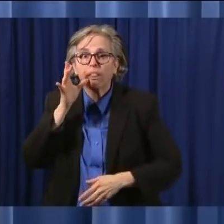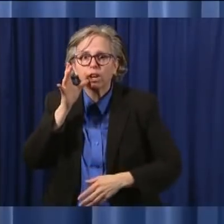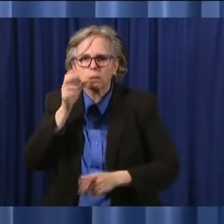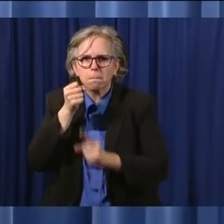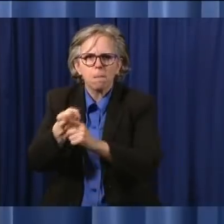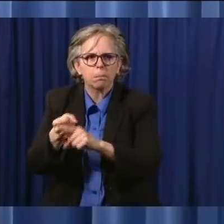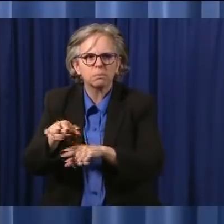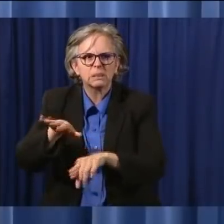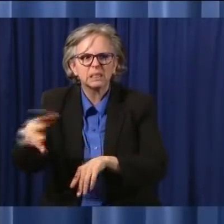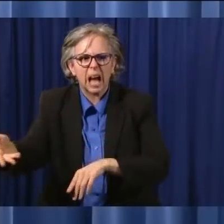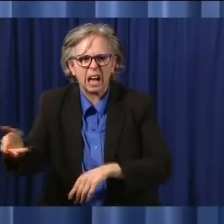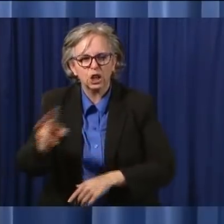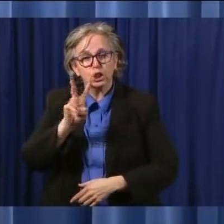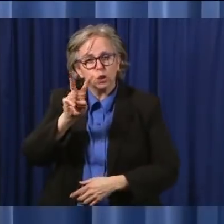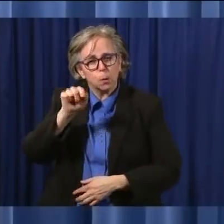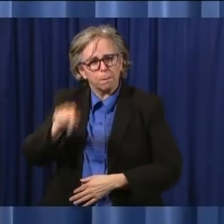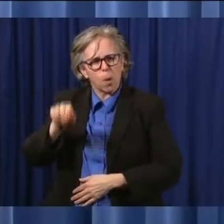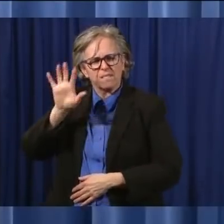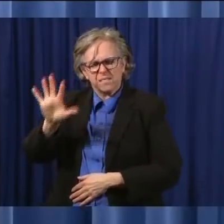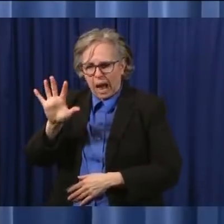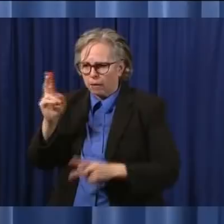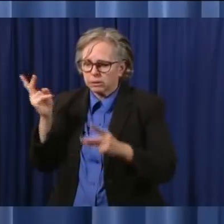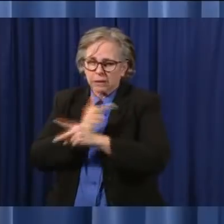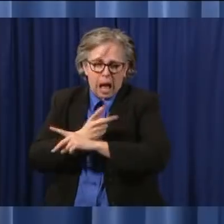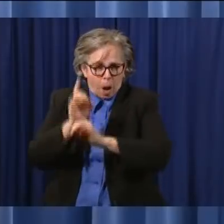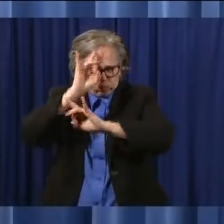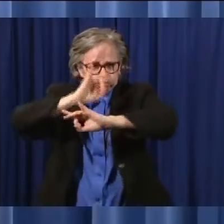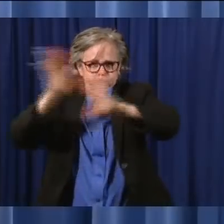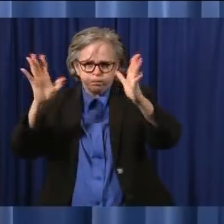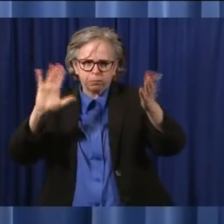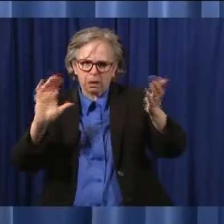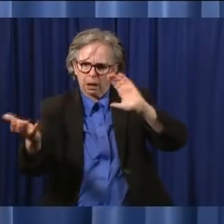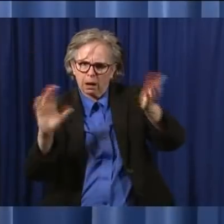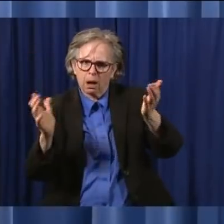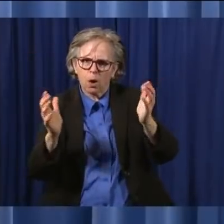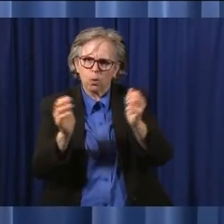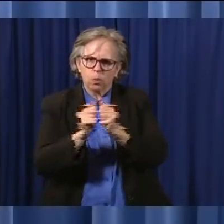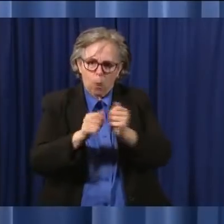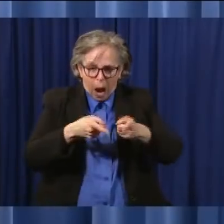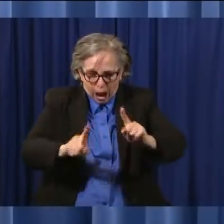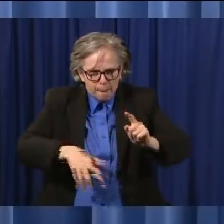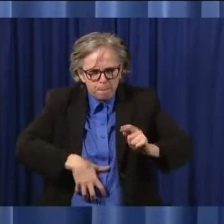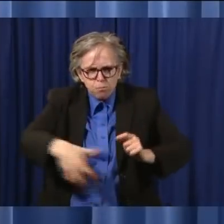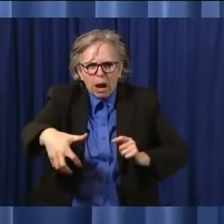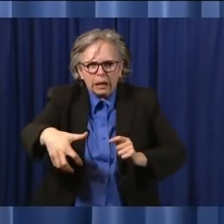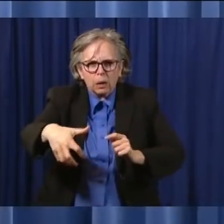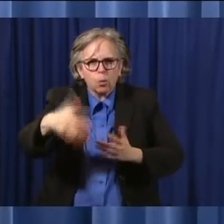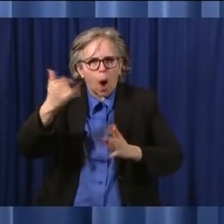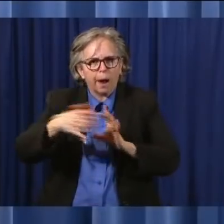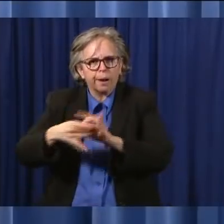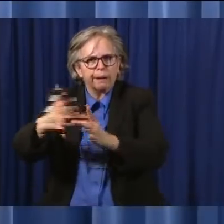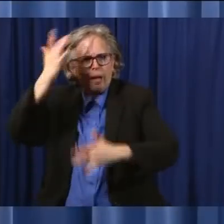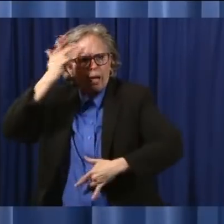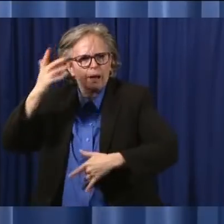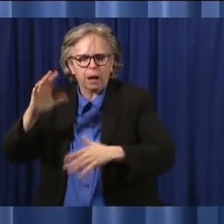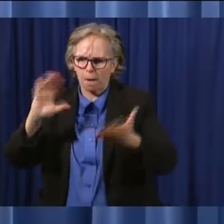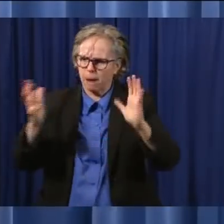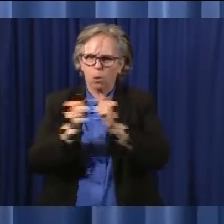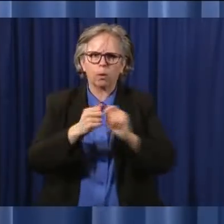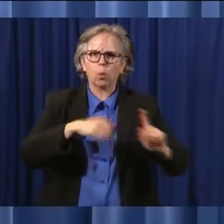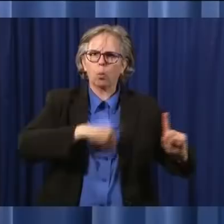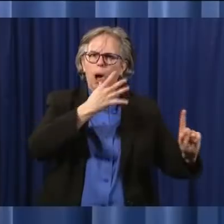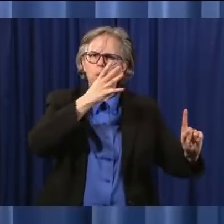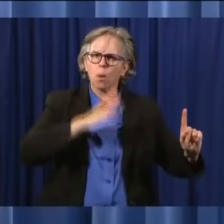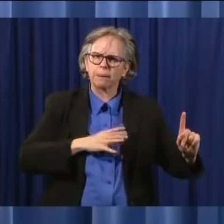die of a pregnancy-related condition than white women. The overall life expectancy of African